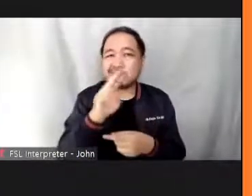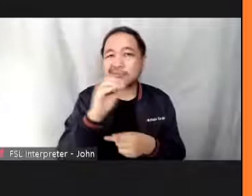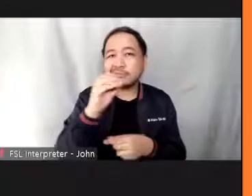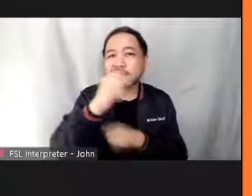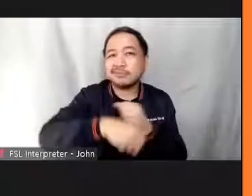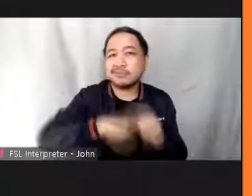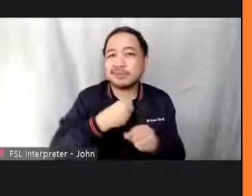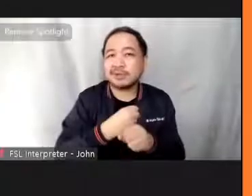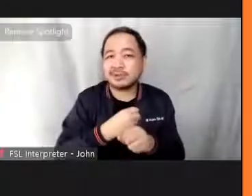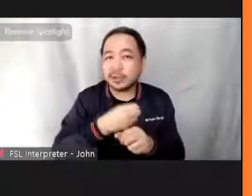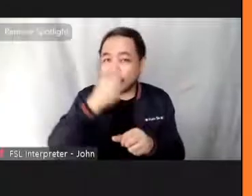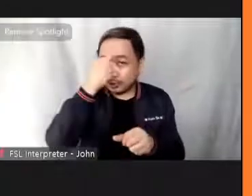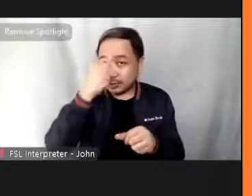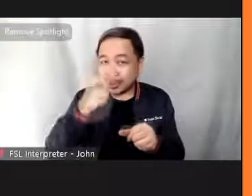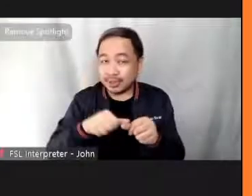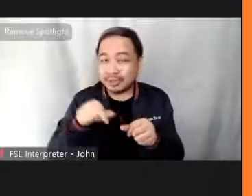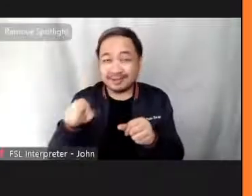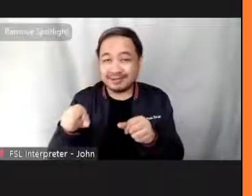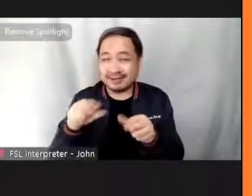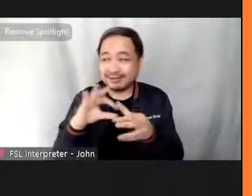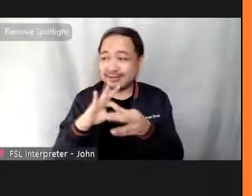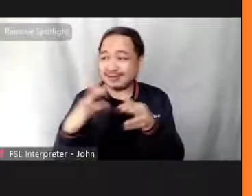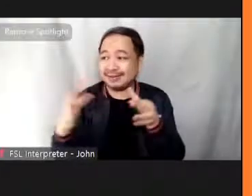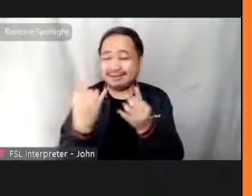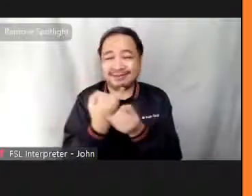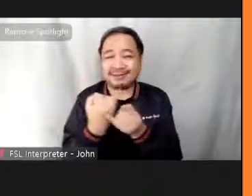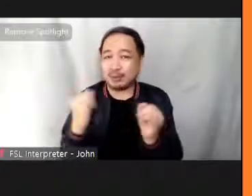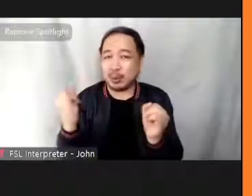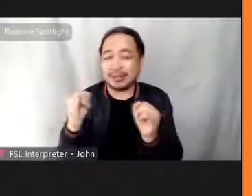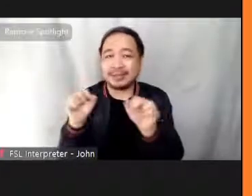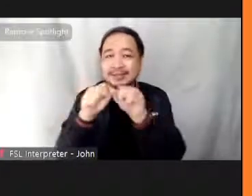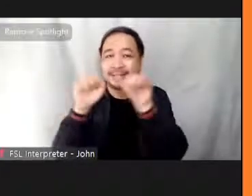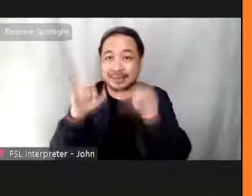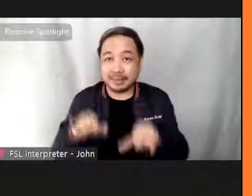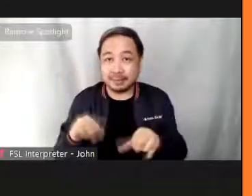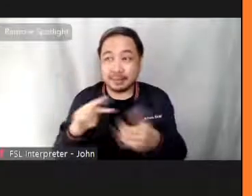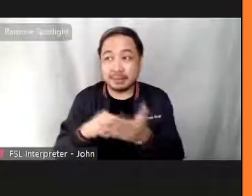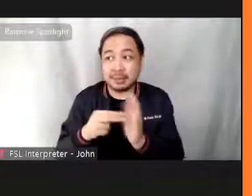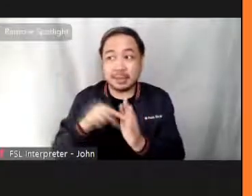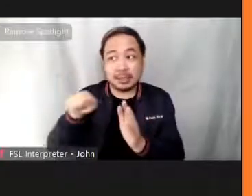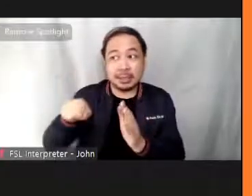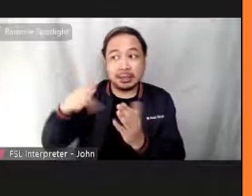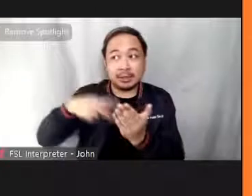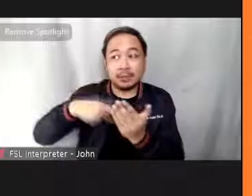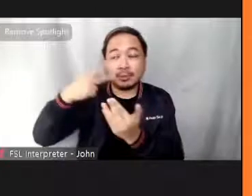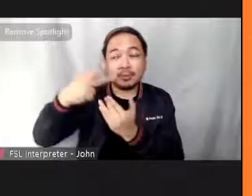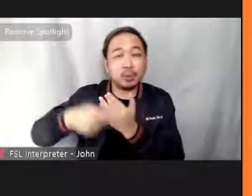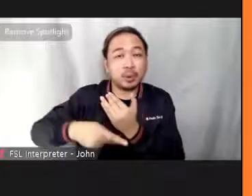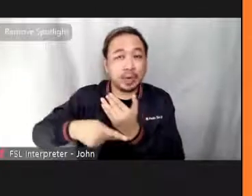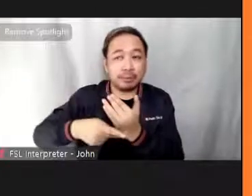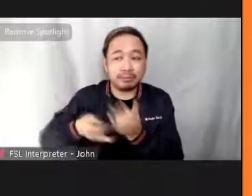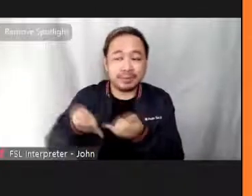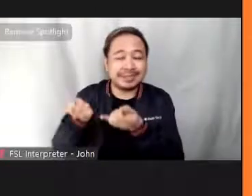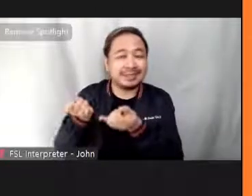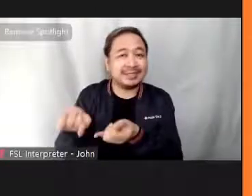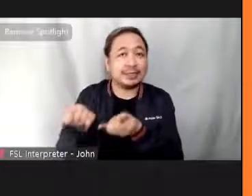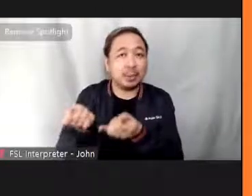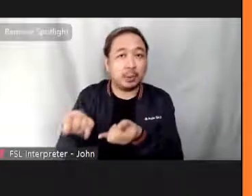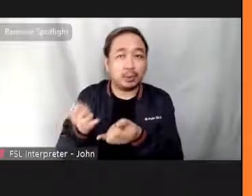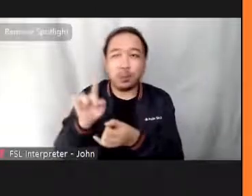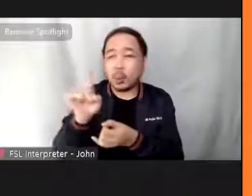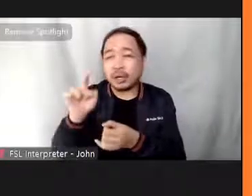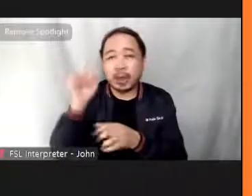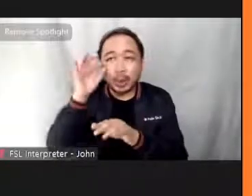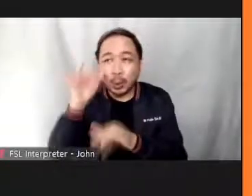a standalone system, meaning the program is installed in a single device or computer, and